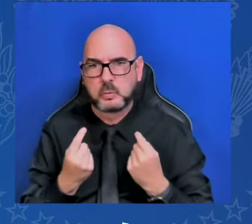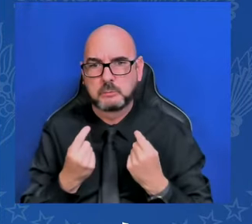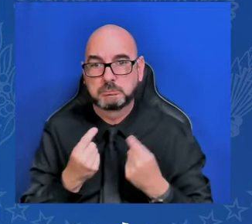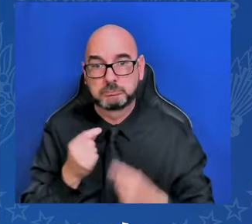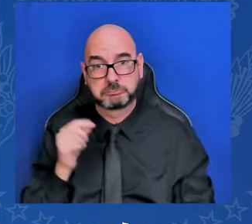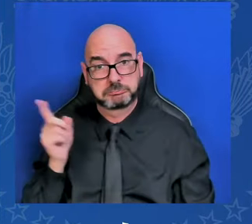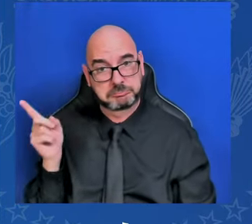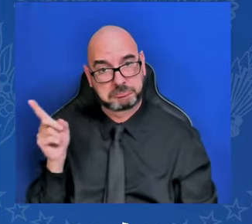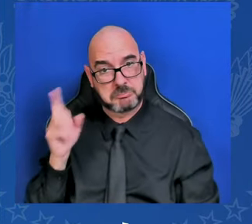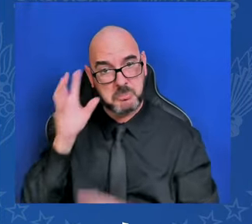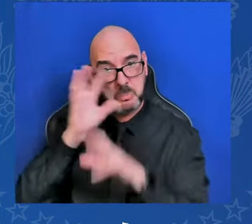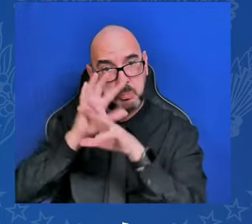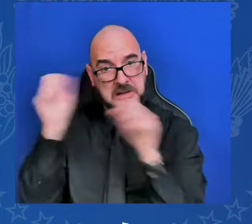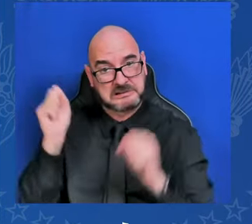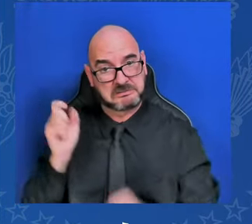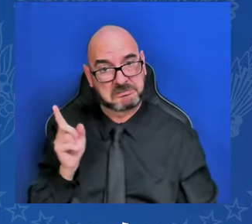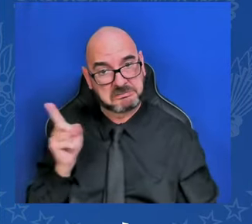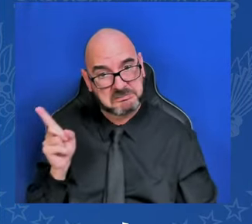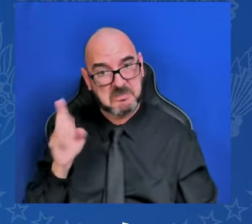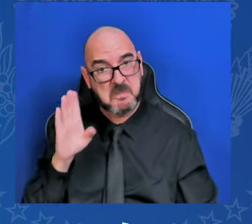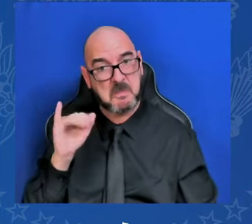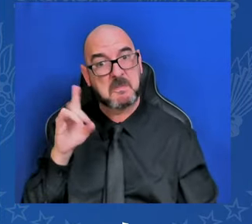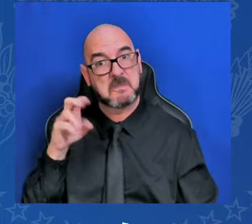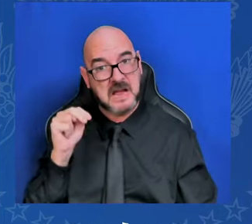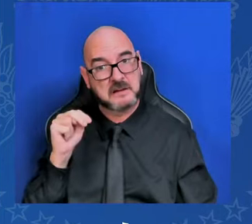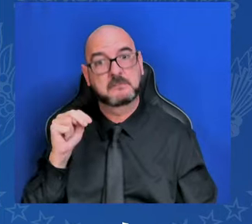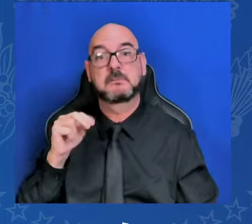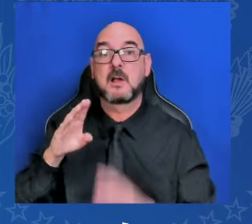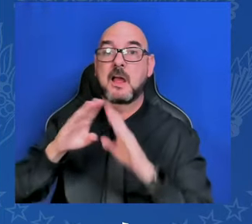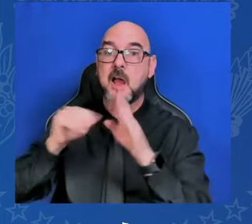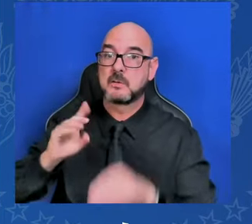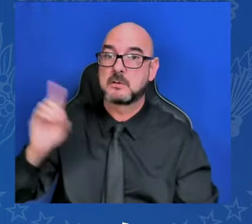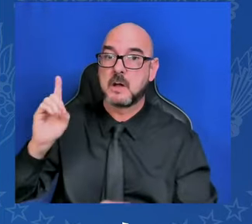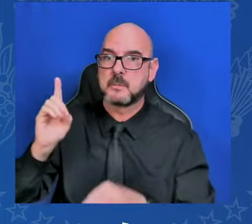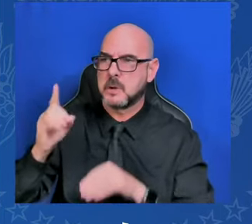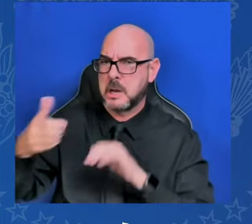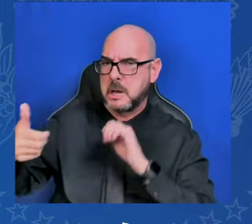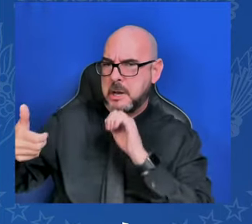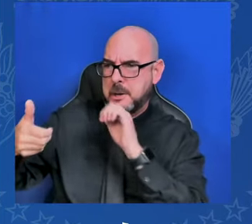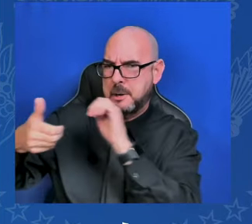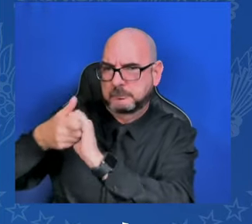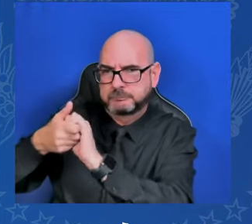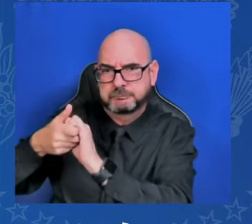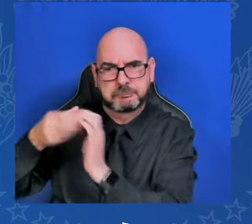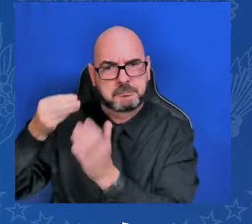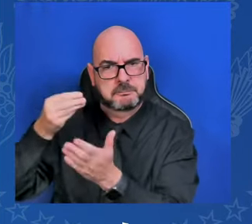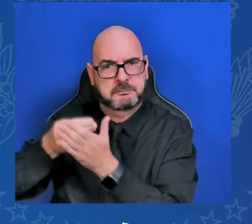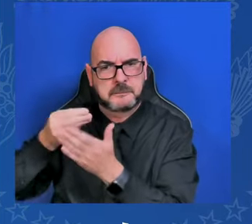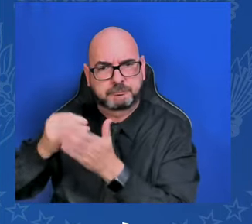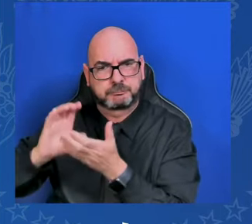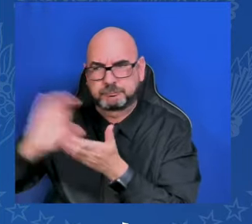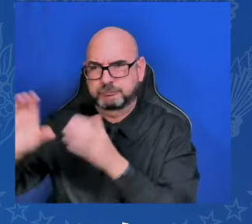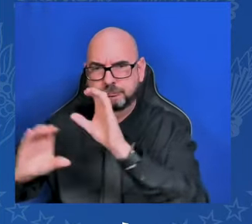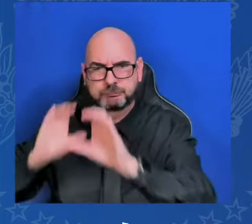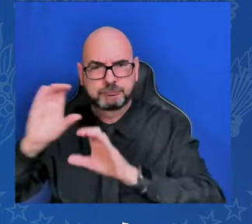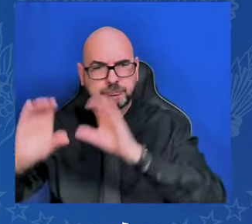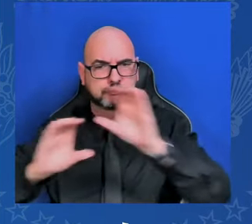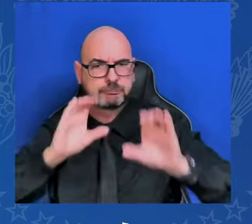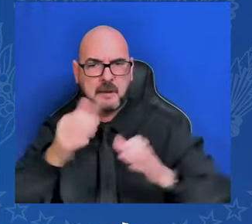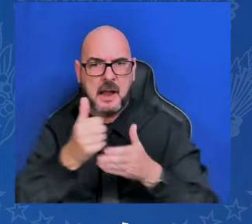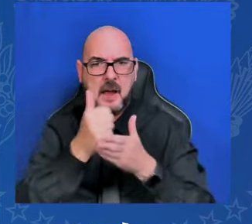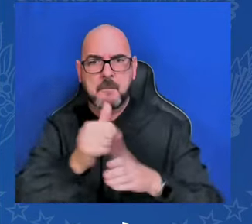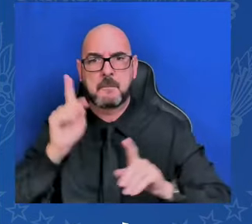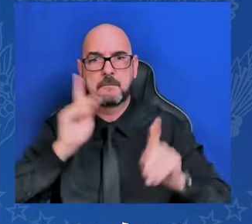with House Democrats, we put shots in arms, money in pockets, kids back in school, and now the